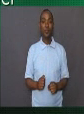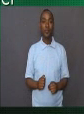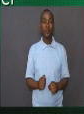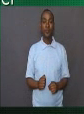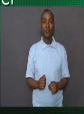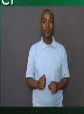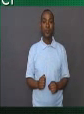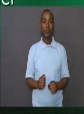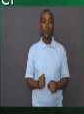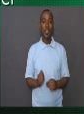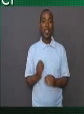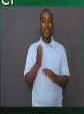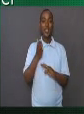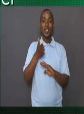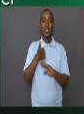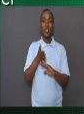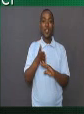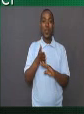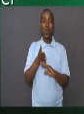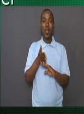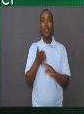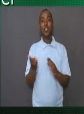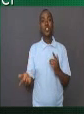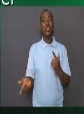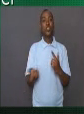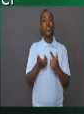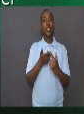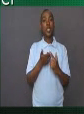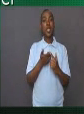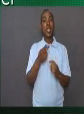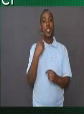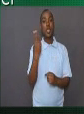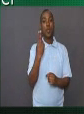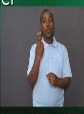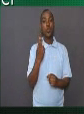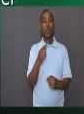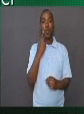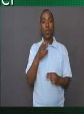which was then eaten by a secondary consumer,